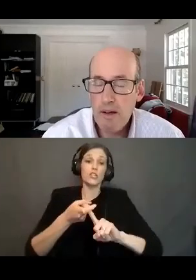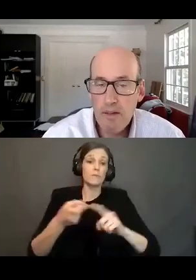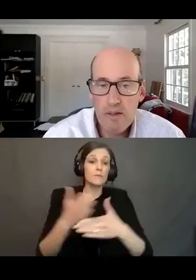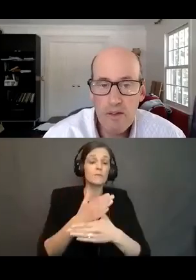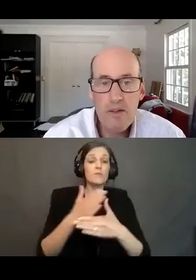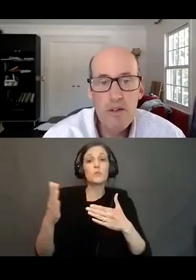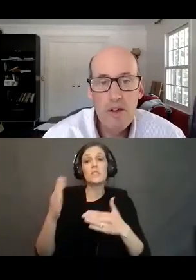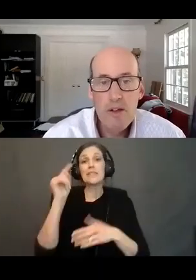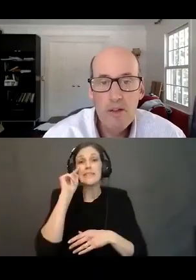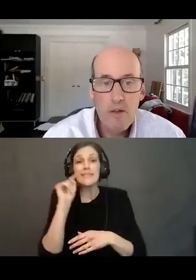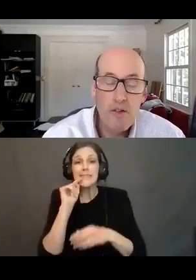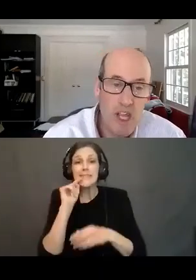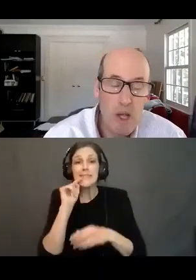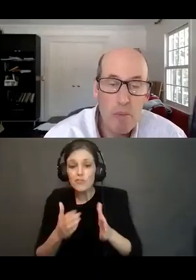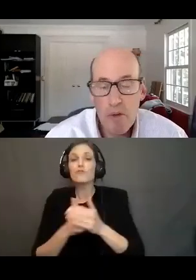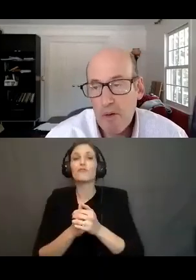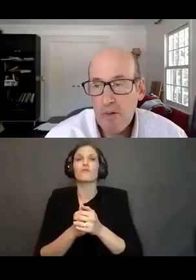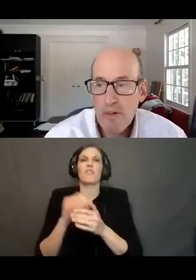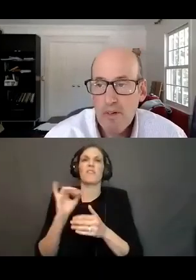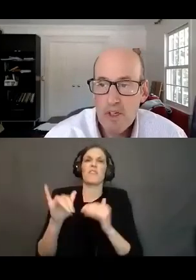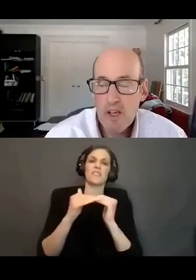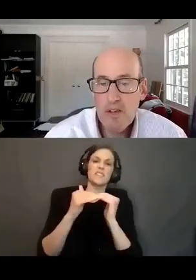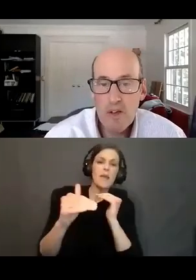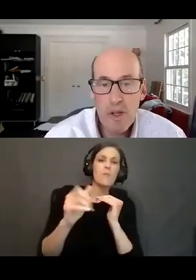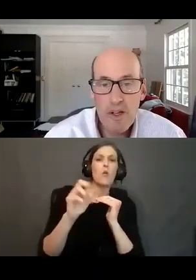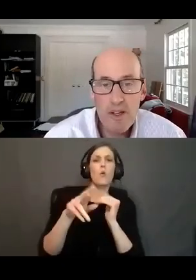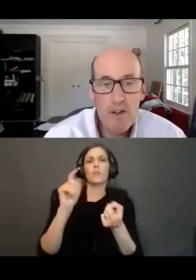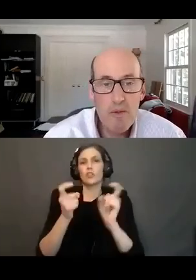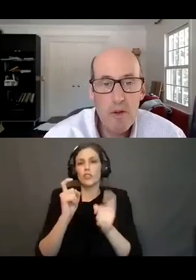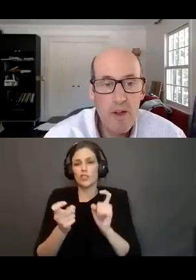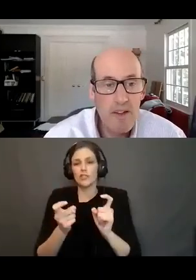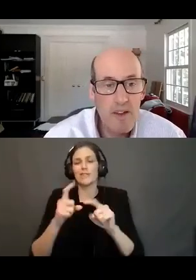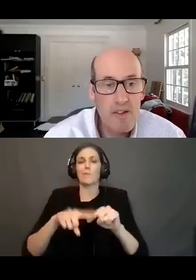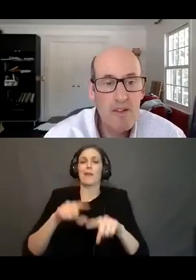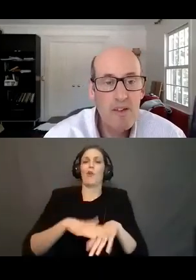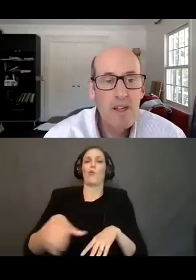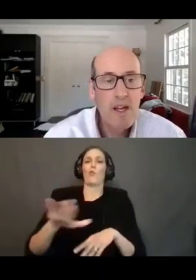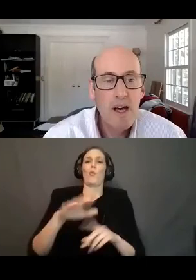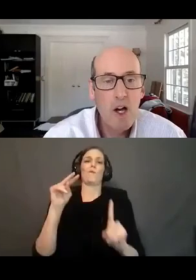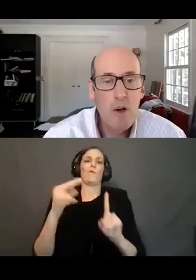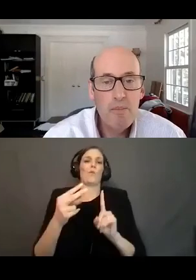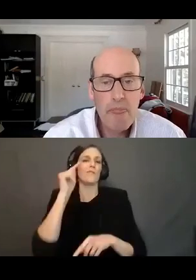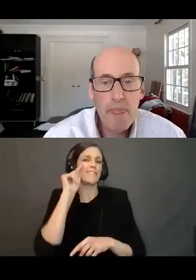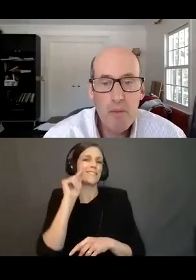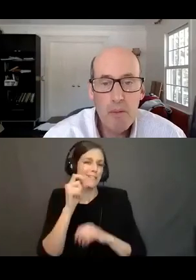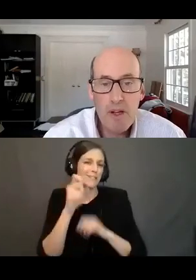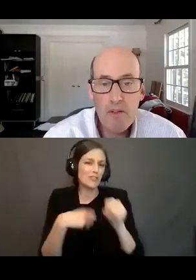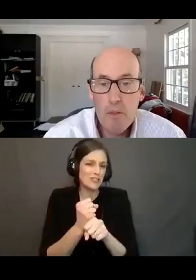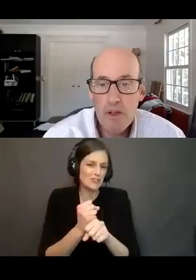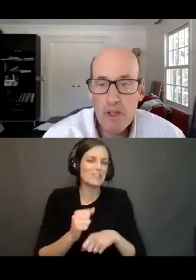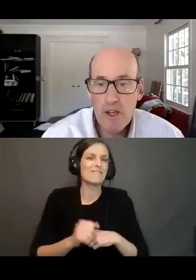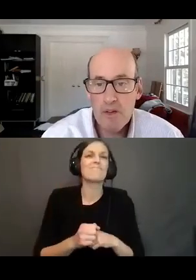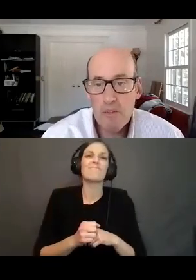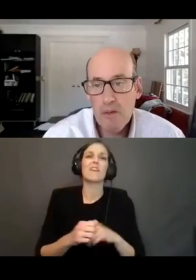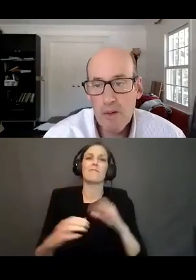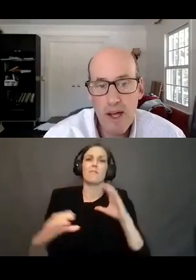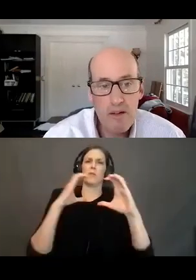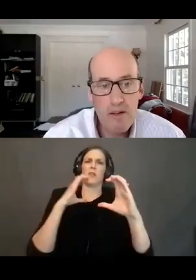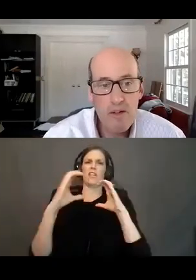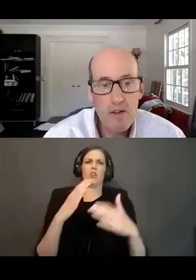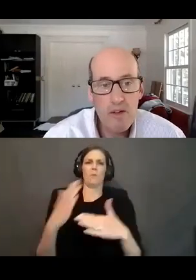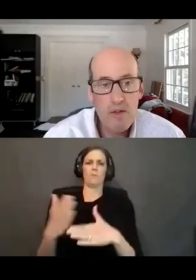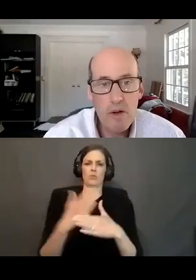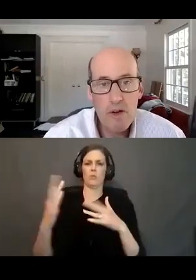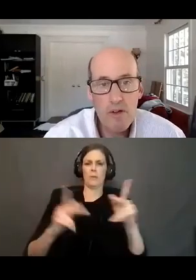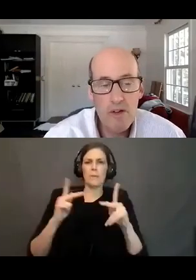between adolescents. Those are stable or changing depending on your view of adolescence. And we could have communication between